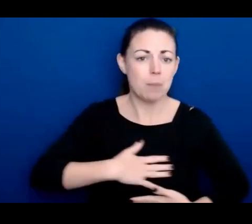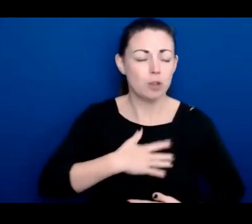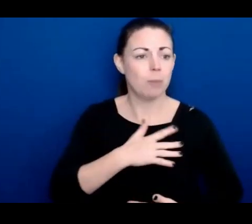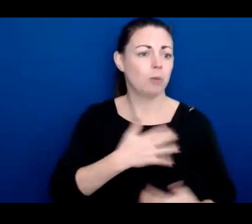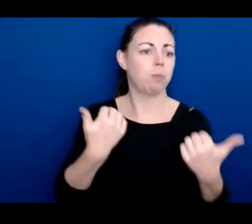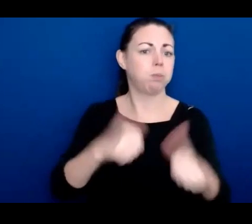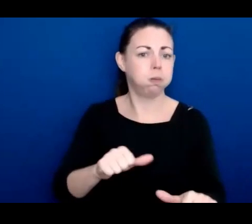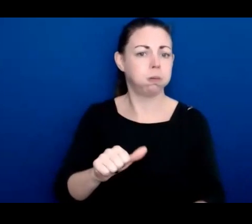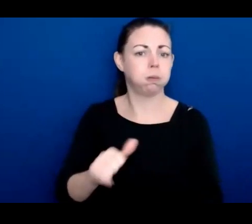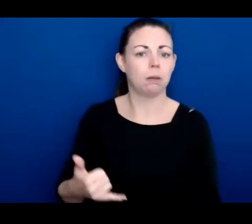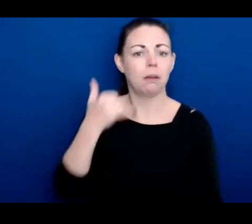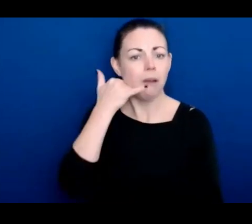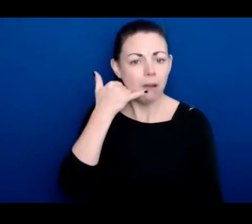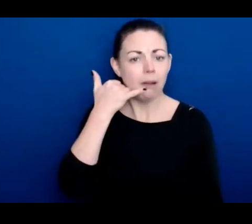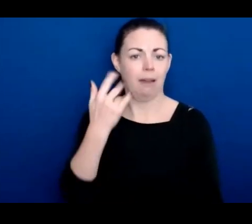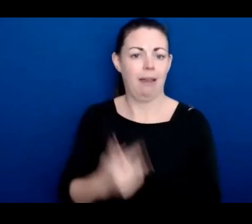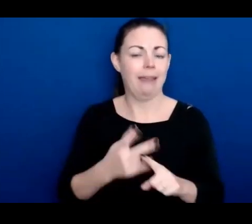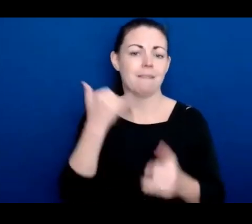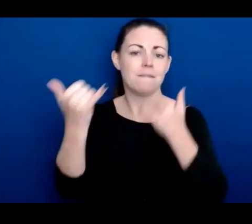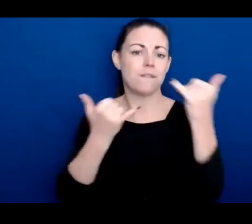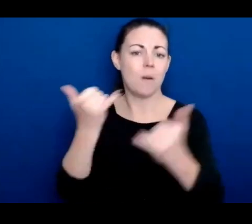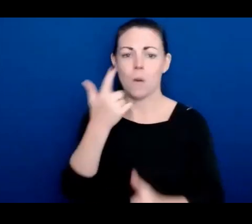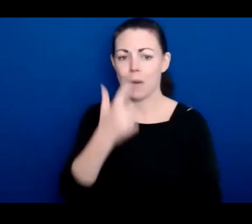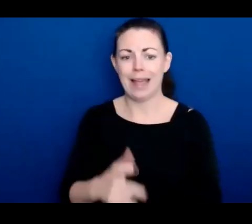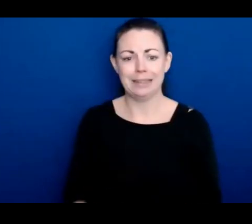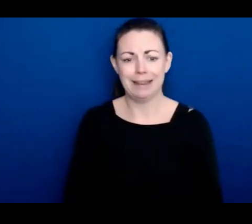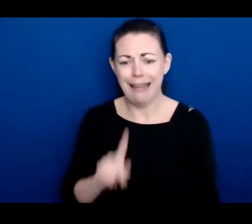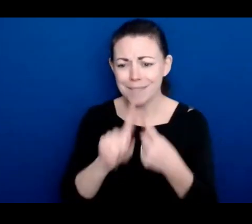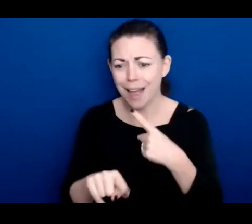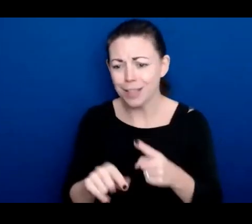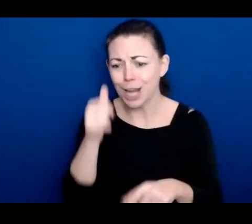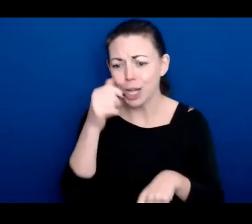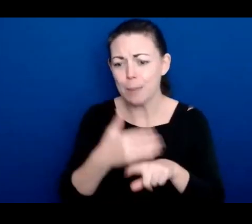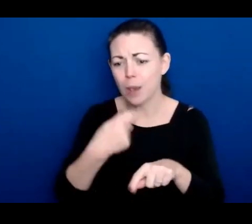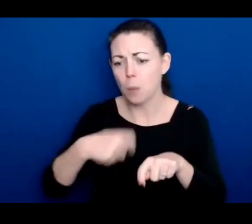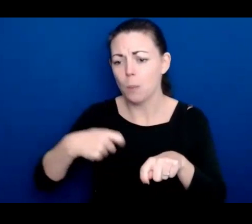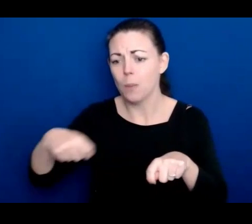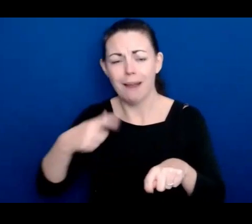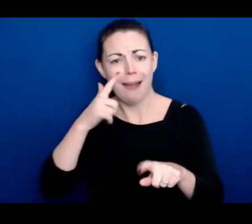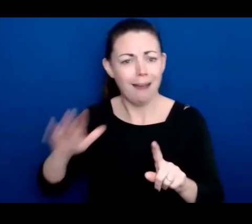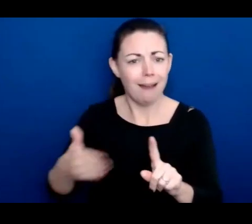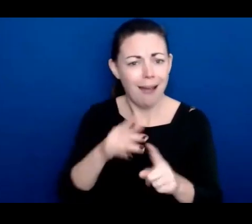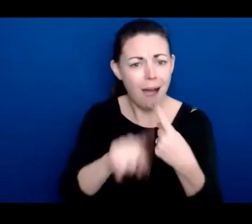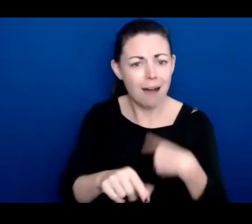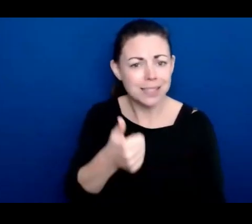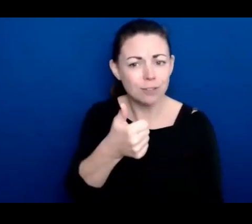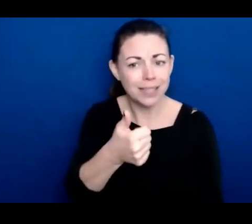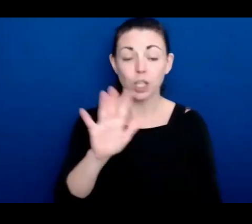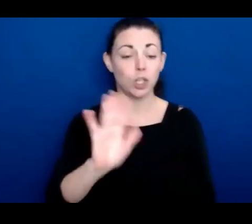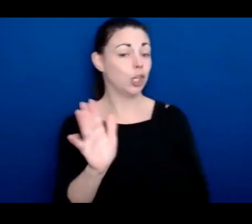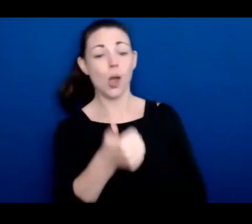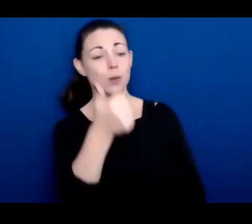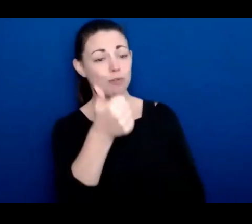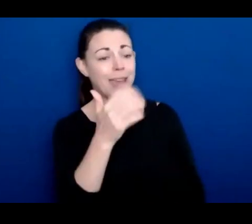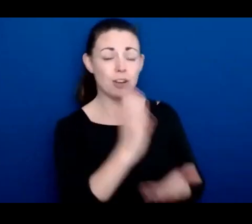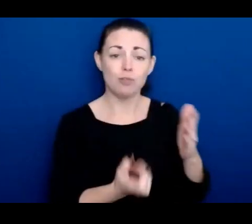Yeah. Have I answered that question, or have I just rabbited on for about 5-10 minutes? No, that's great, Paul. I think Sorry, guys. It's absolutely